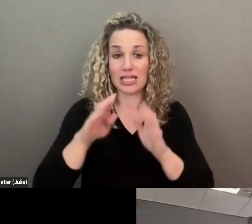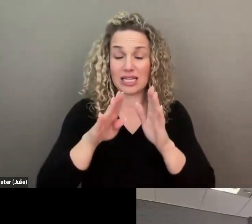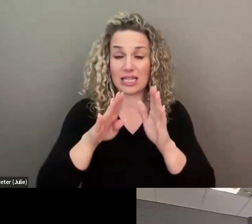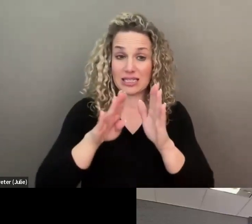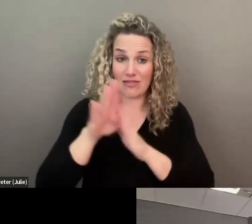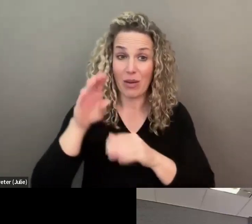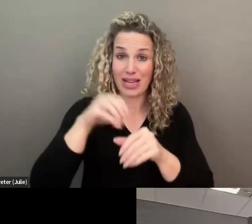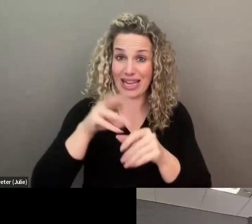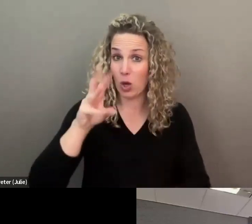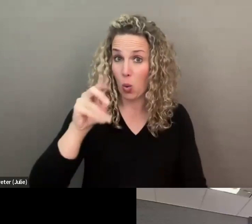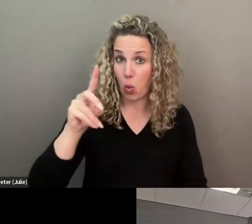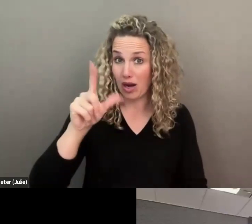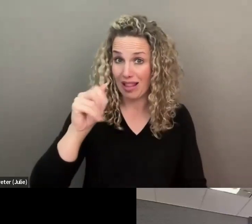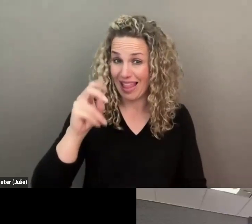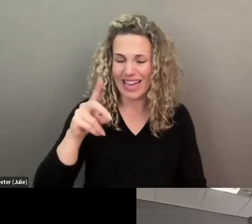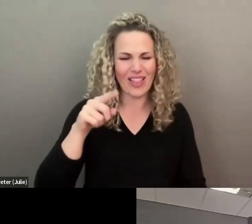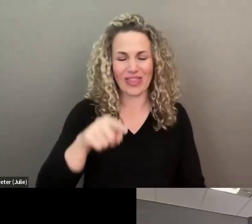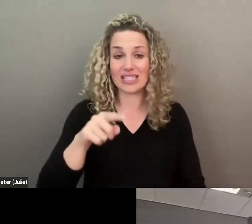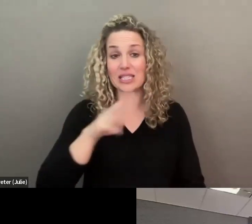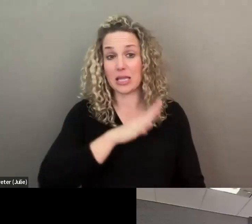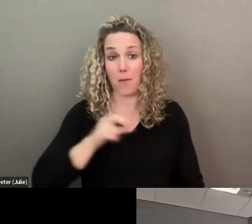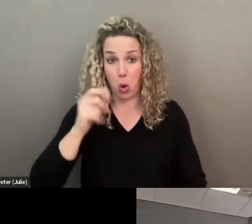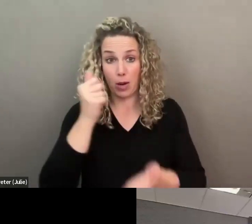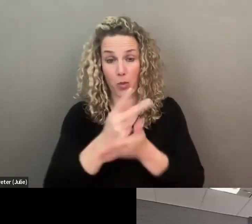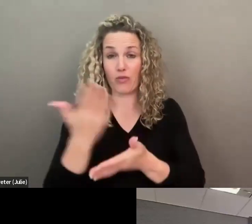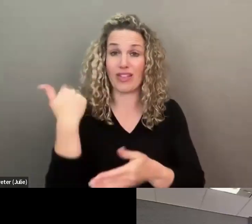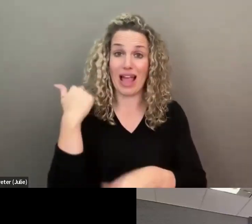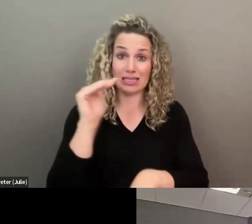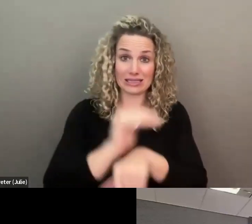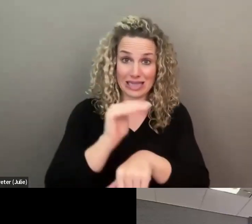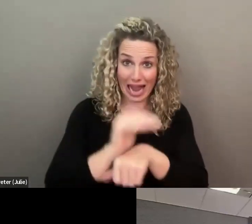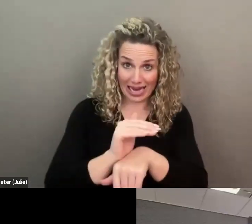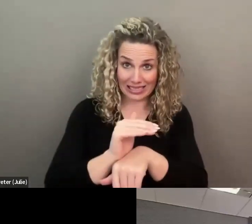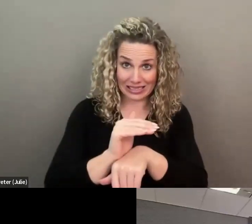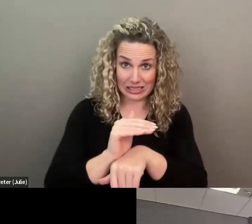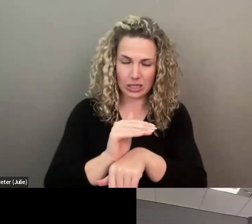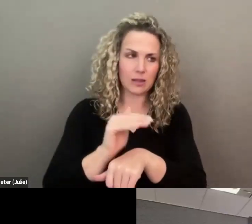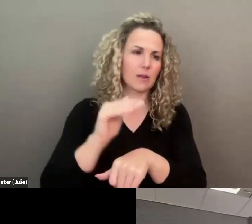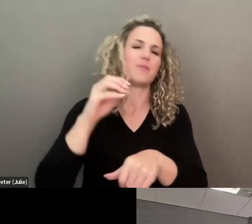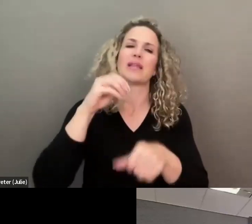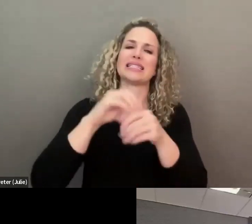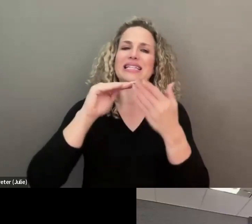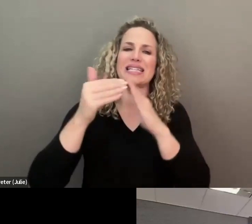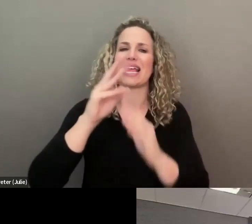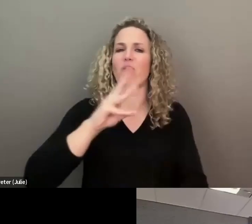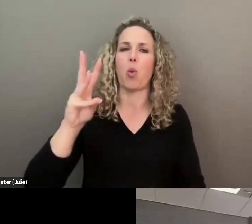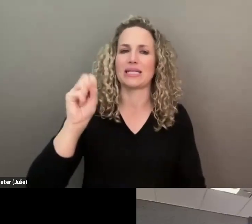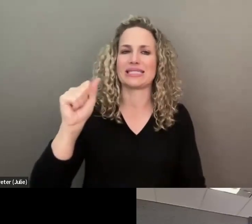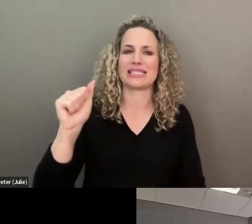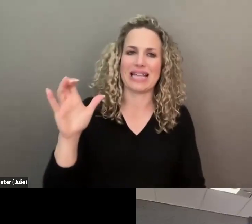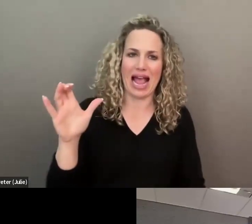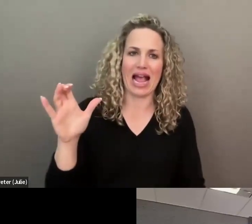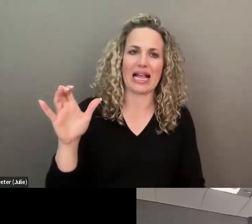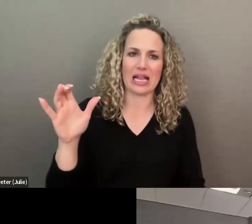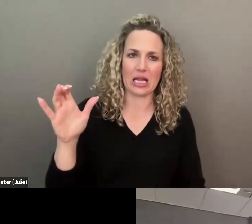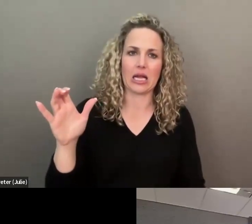in Woodland, this development that the board approved last night is in the city of West Sacramento. One